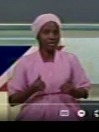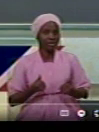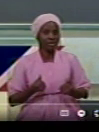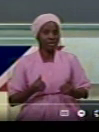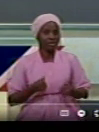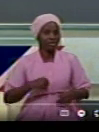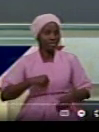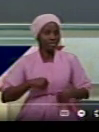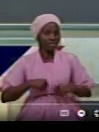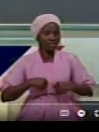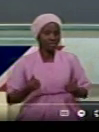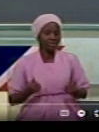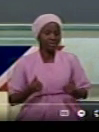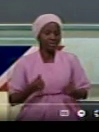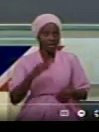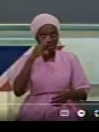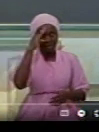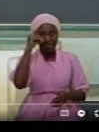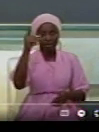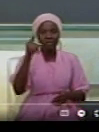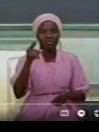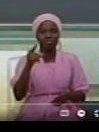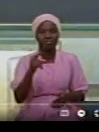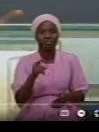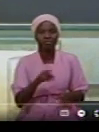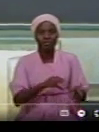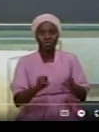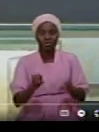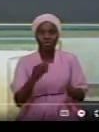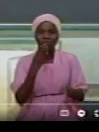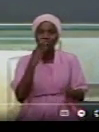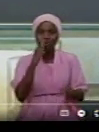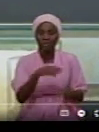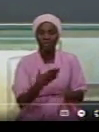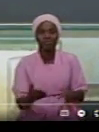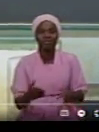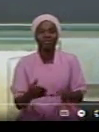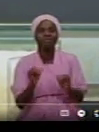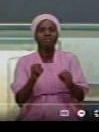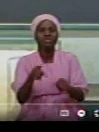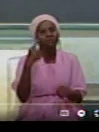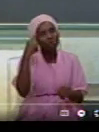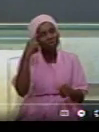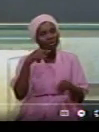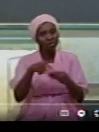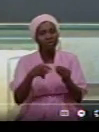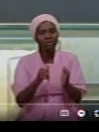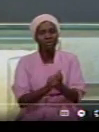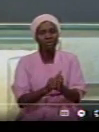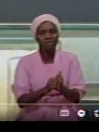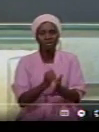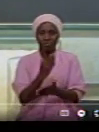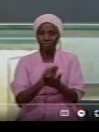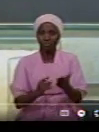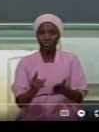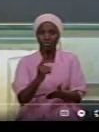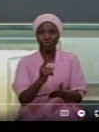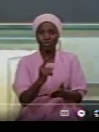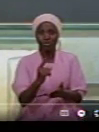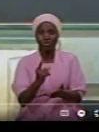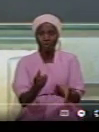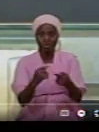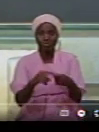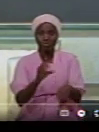being abominable. Can you think about a person coming to a church like this for 6 months,